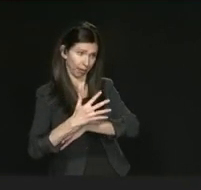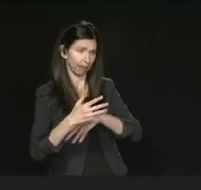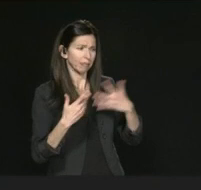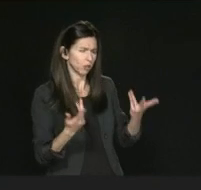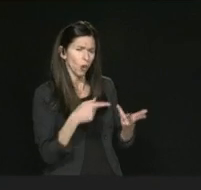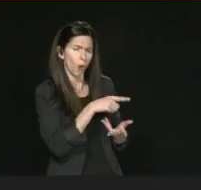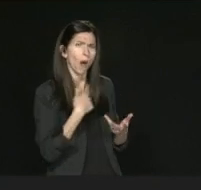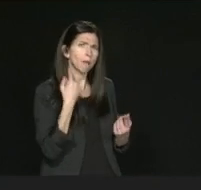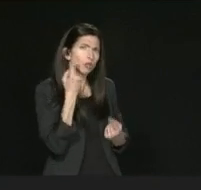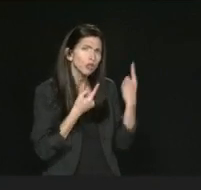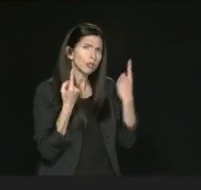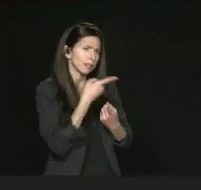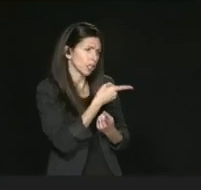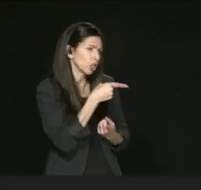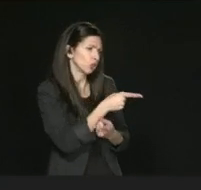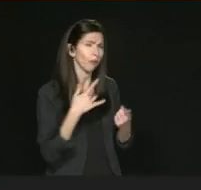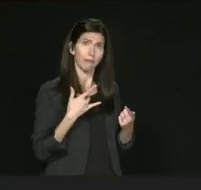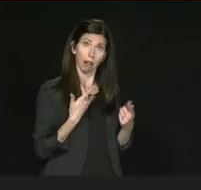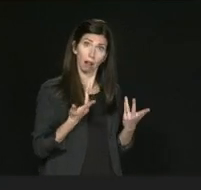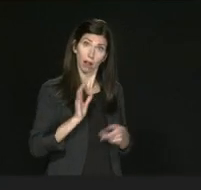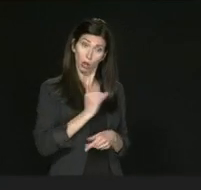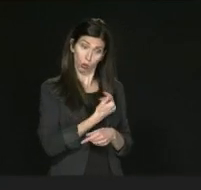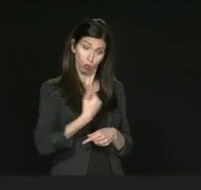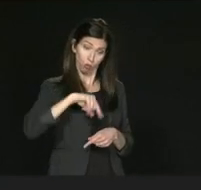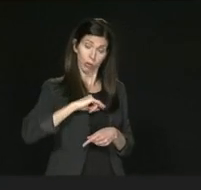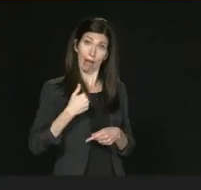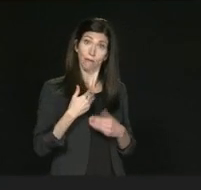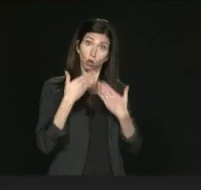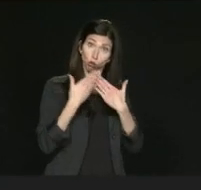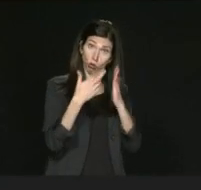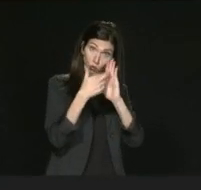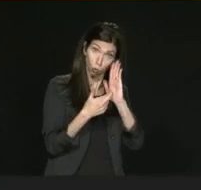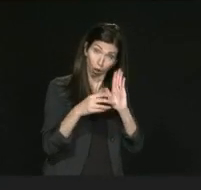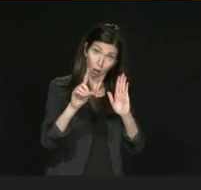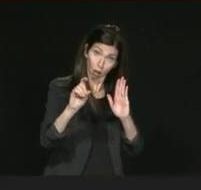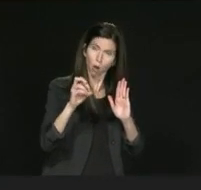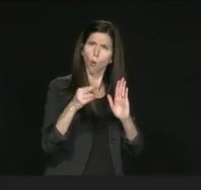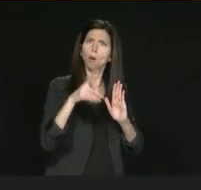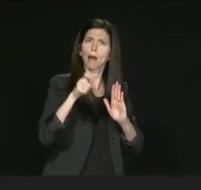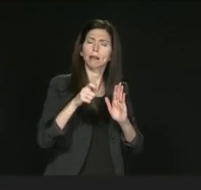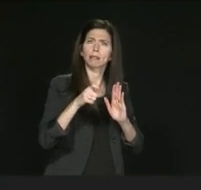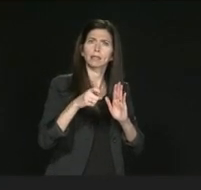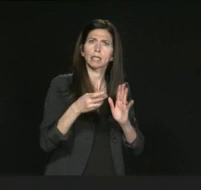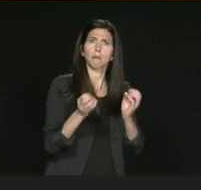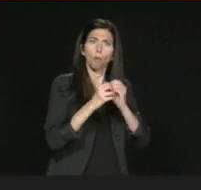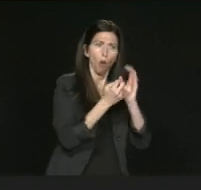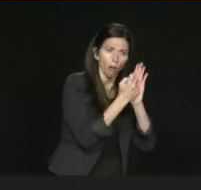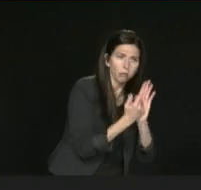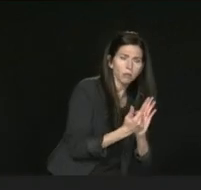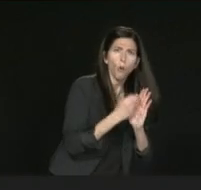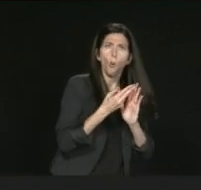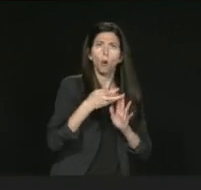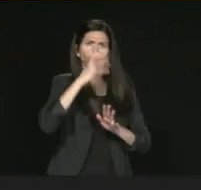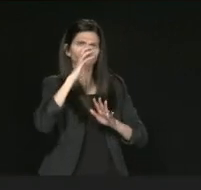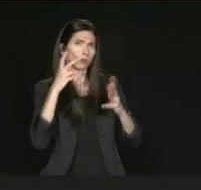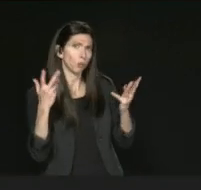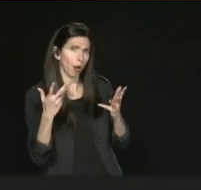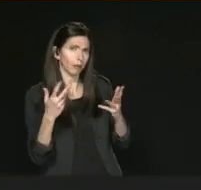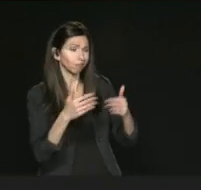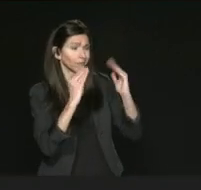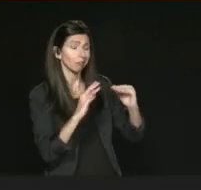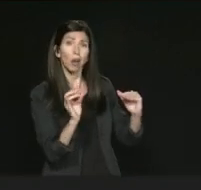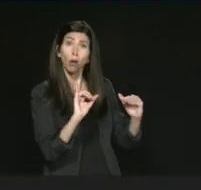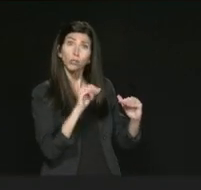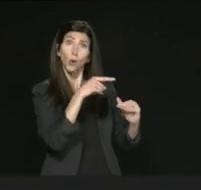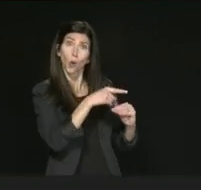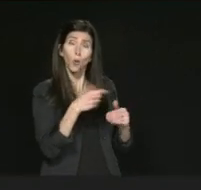place, and why our death numbers have gone up. And following to that, Minister Duclos, you know, it looks like deaths are still going up, the number